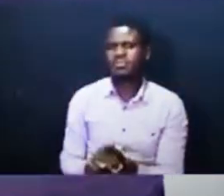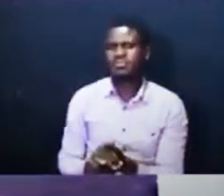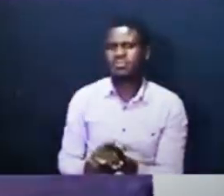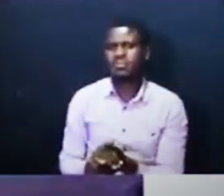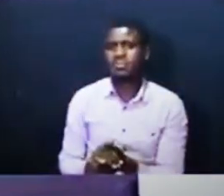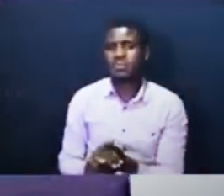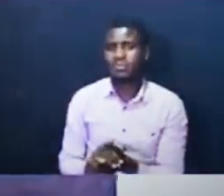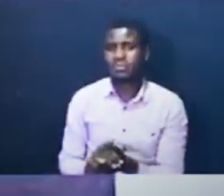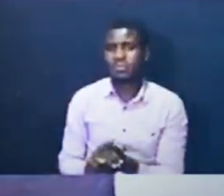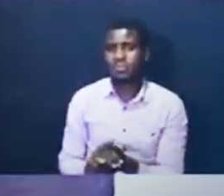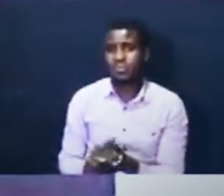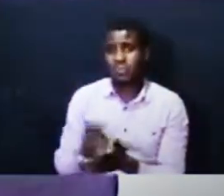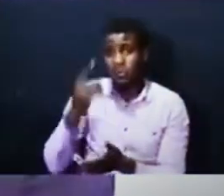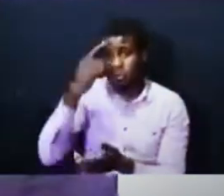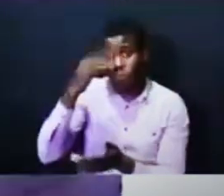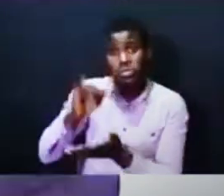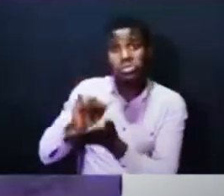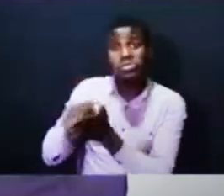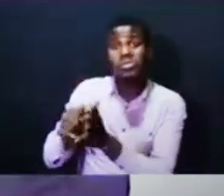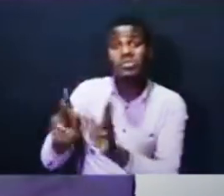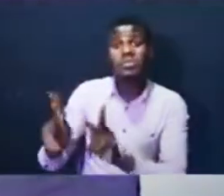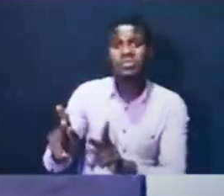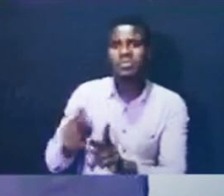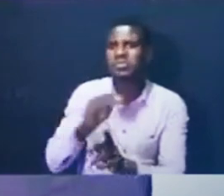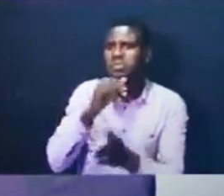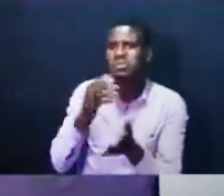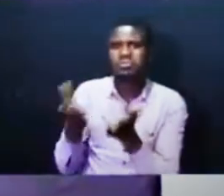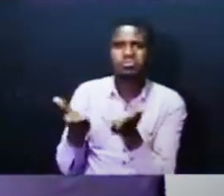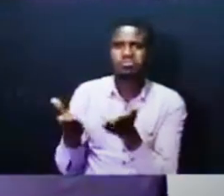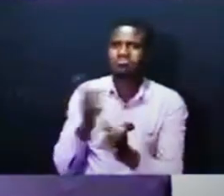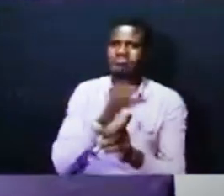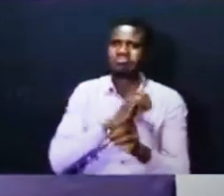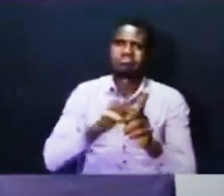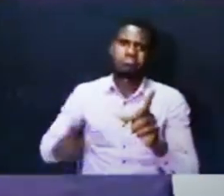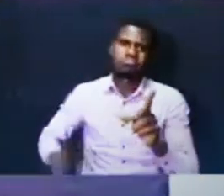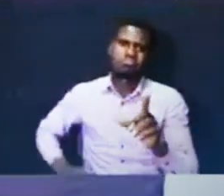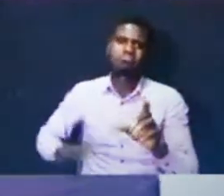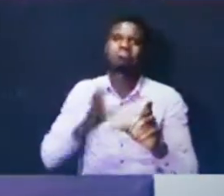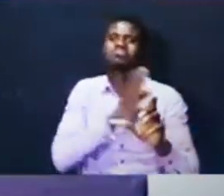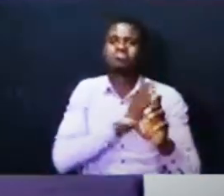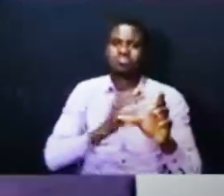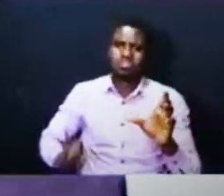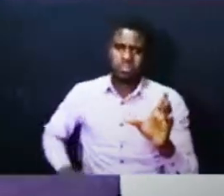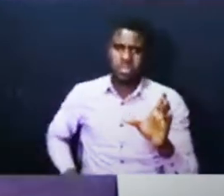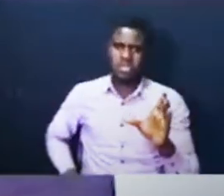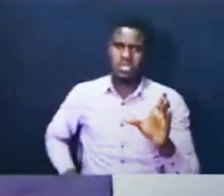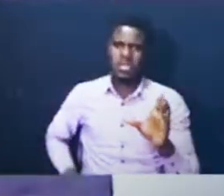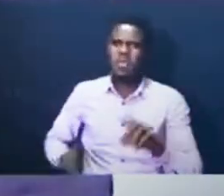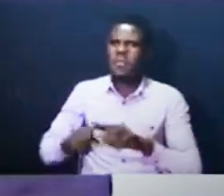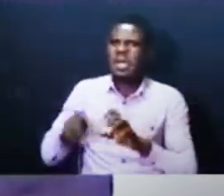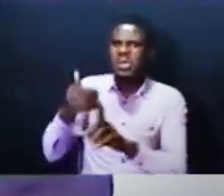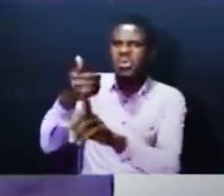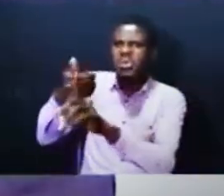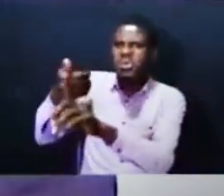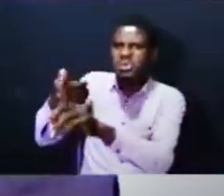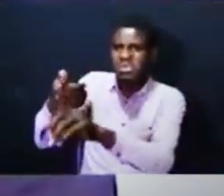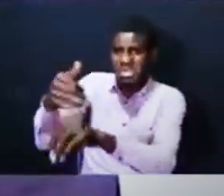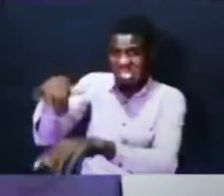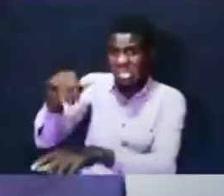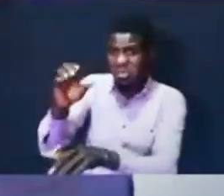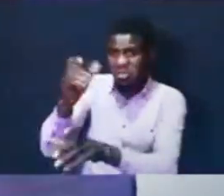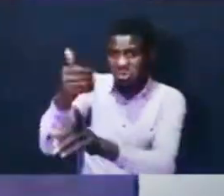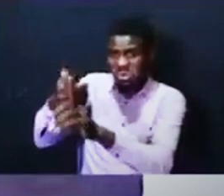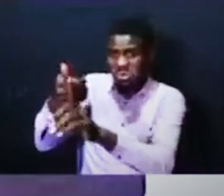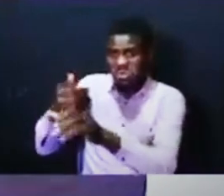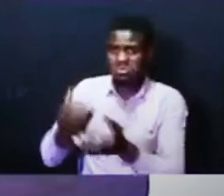For such people are not serving our Lord Christ, but their own appetites. By smooth talk